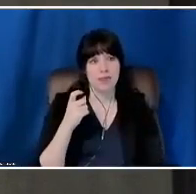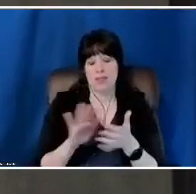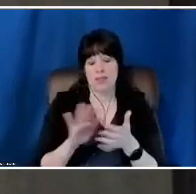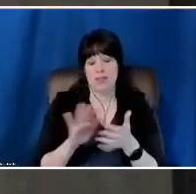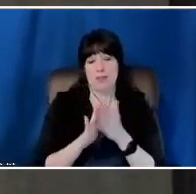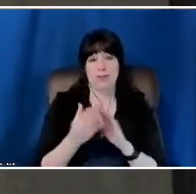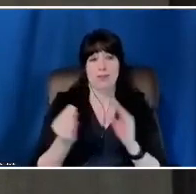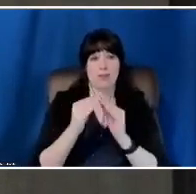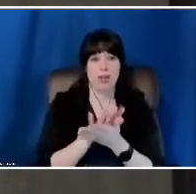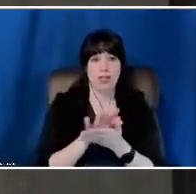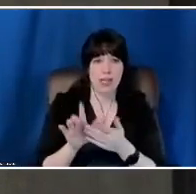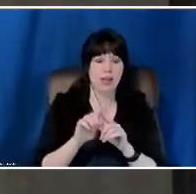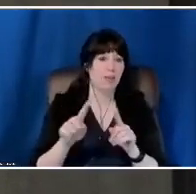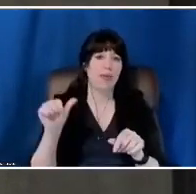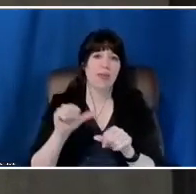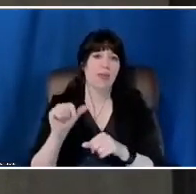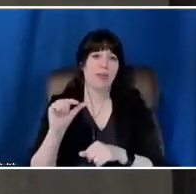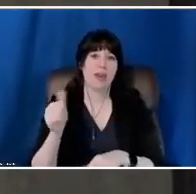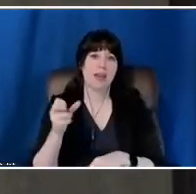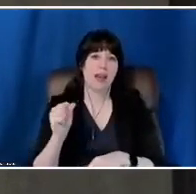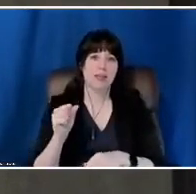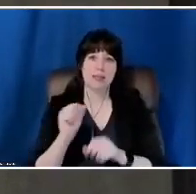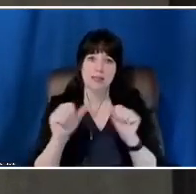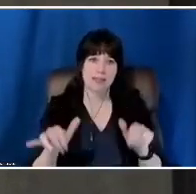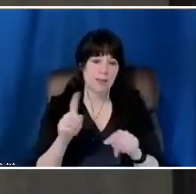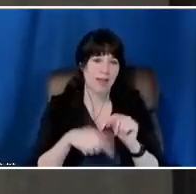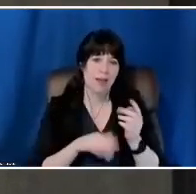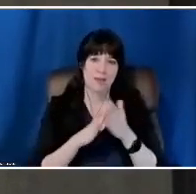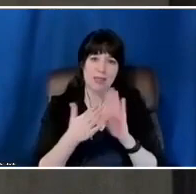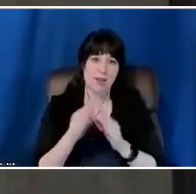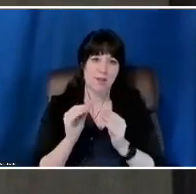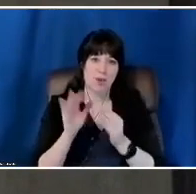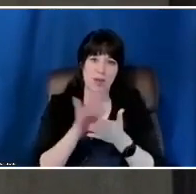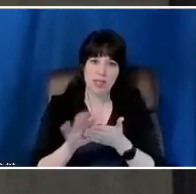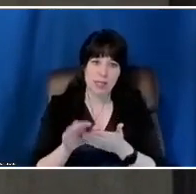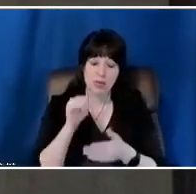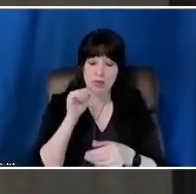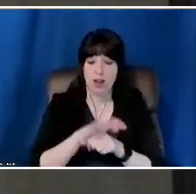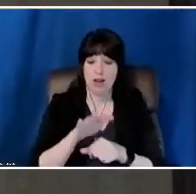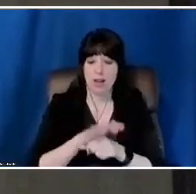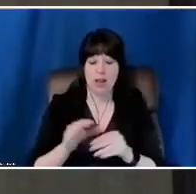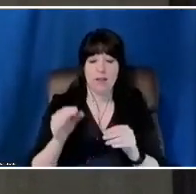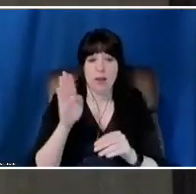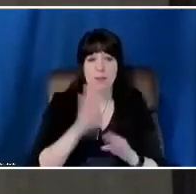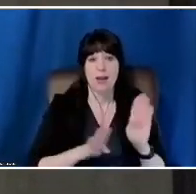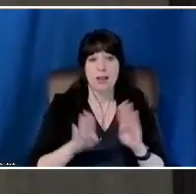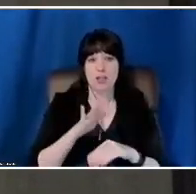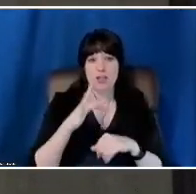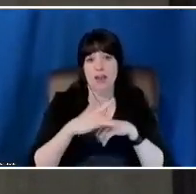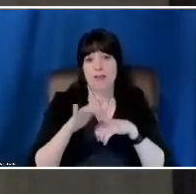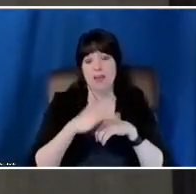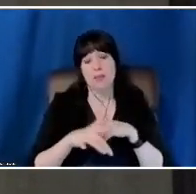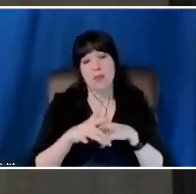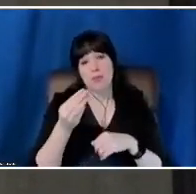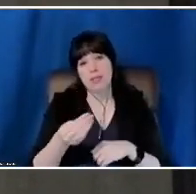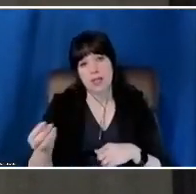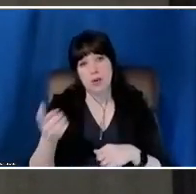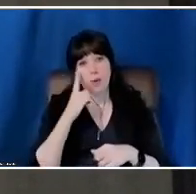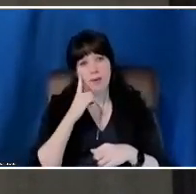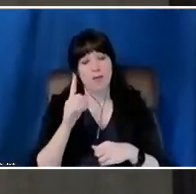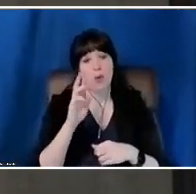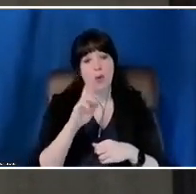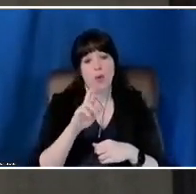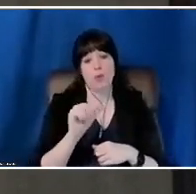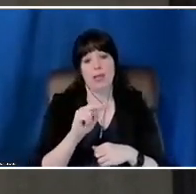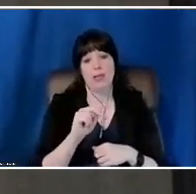gas system really cannot become clean. There's not enough biologically available materials for the renewable diesel, for the long distance trucks, for